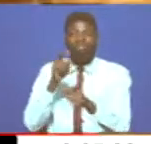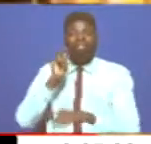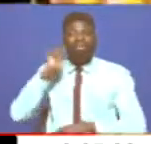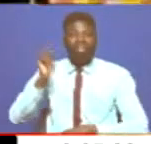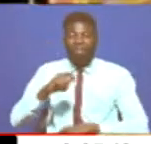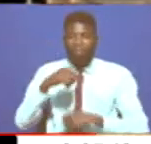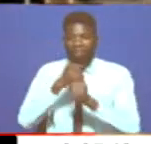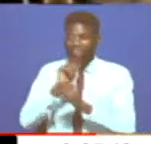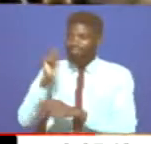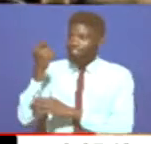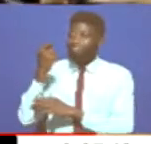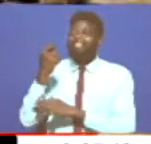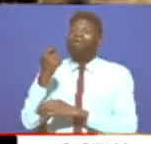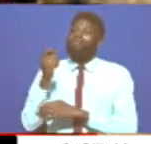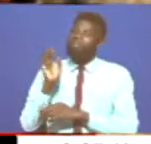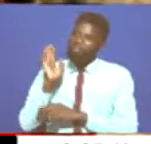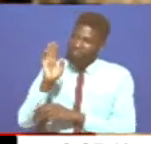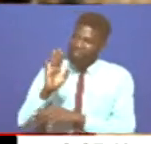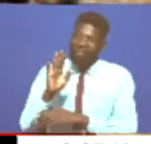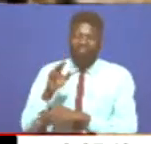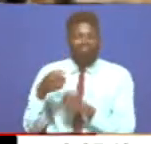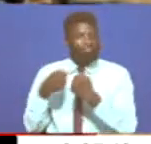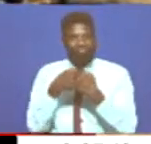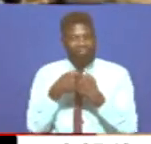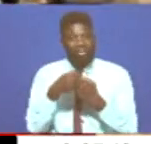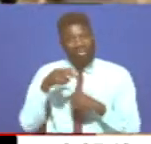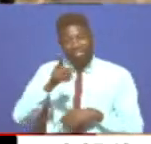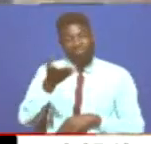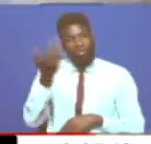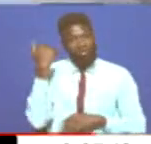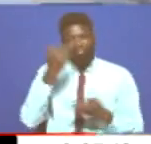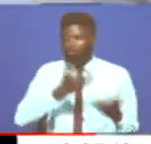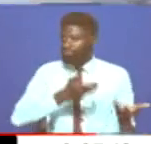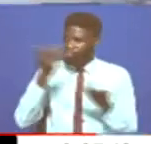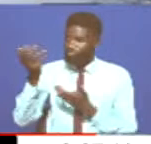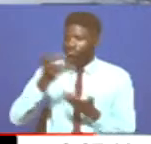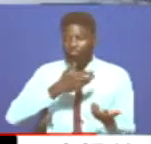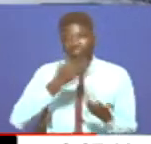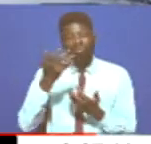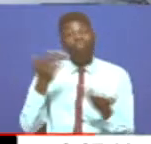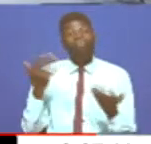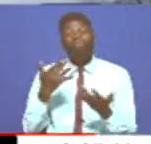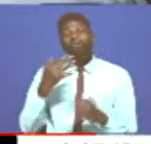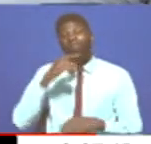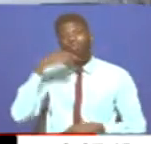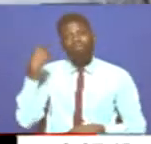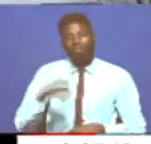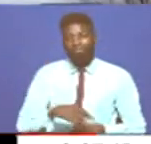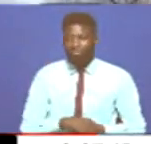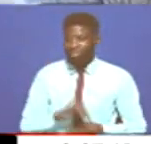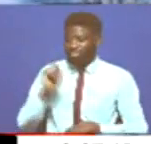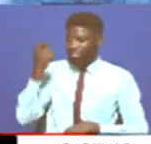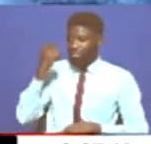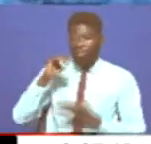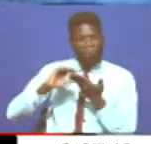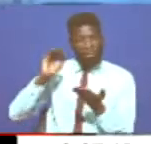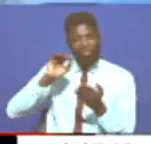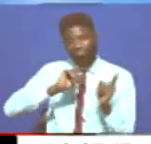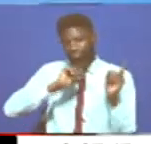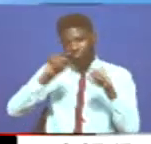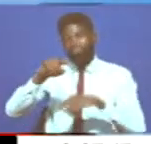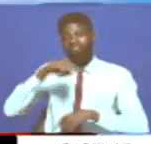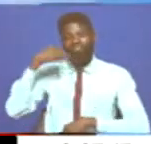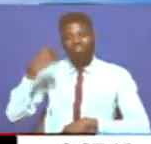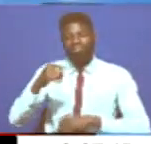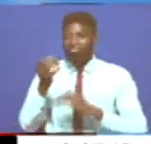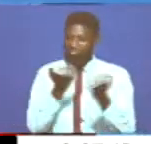which has been diversifying its export base in Moscow. Kenya has been pursuing aggressively the Russian markets with trade between